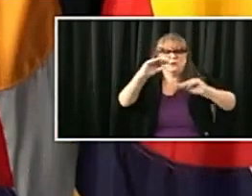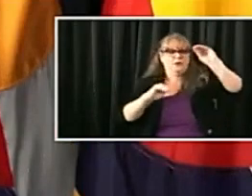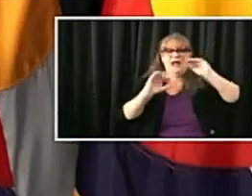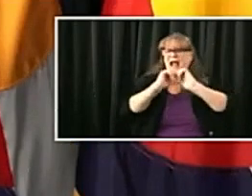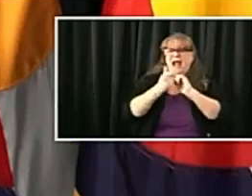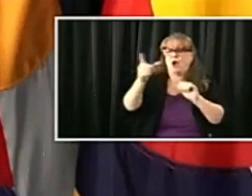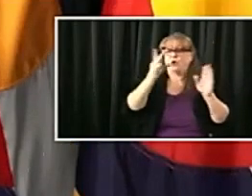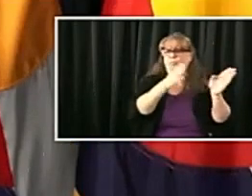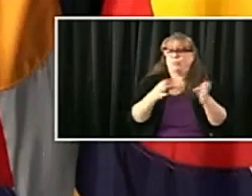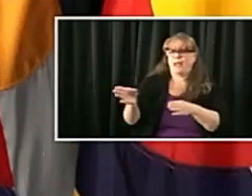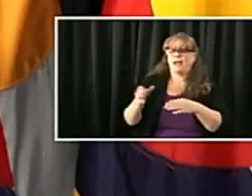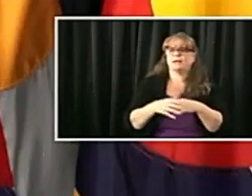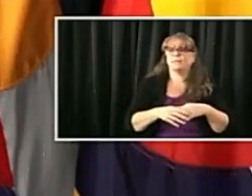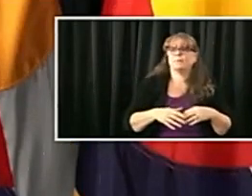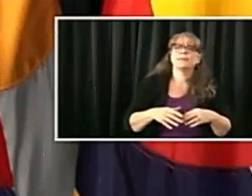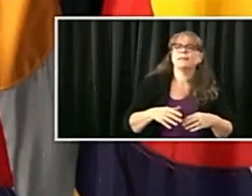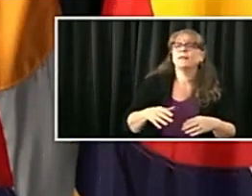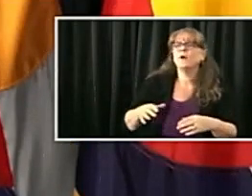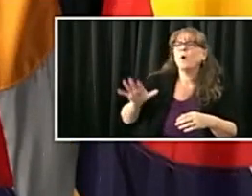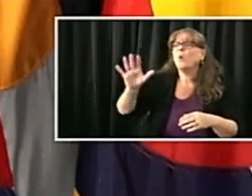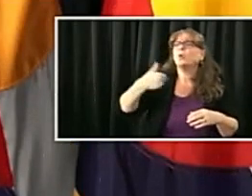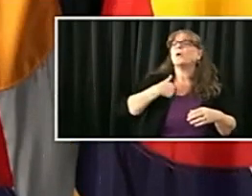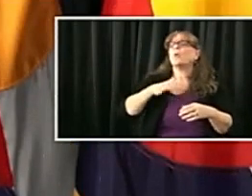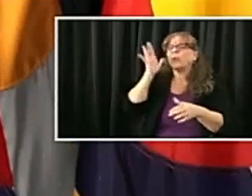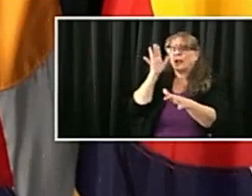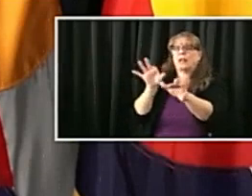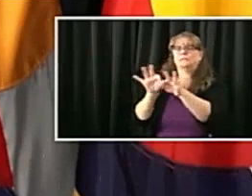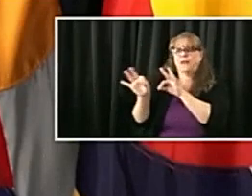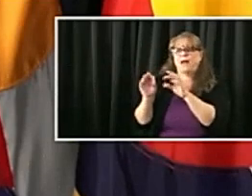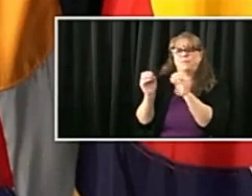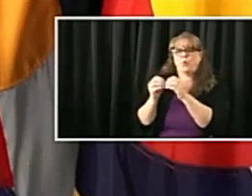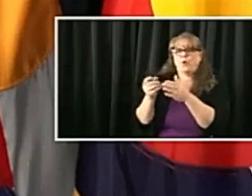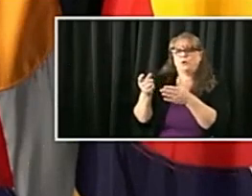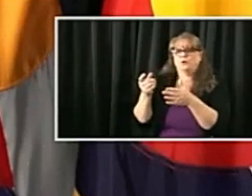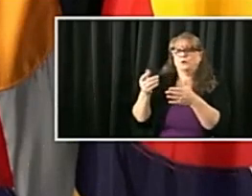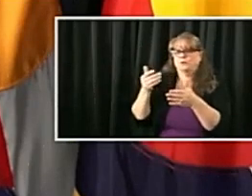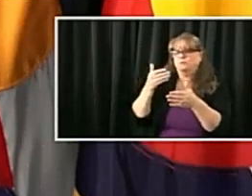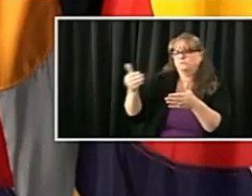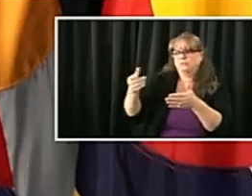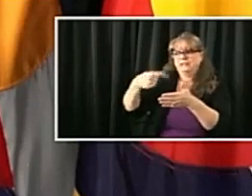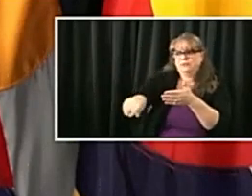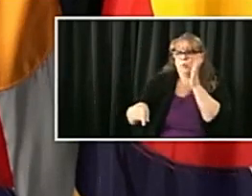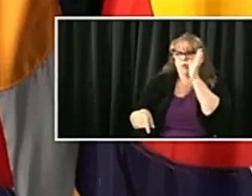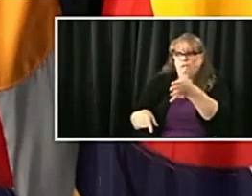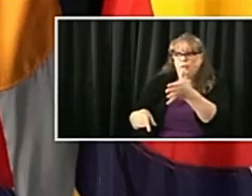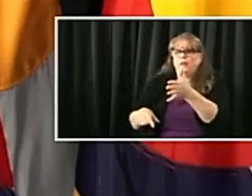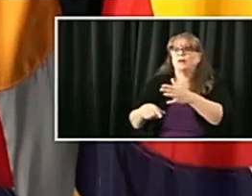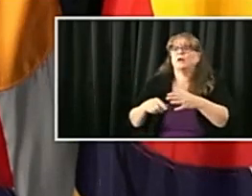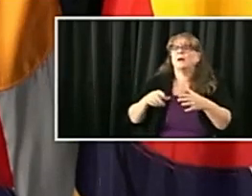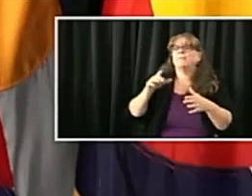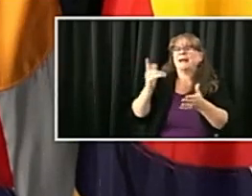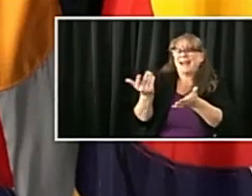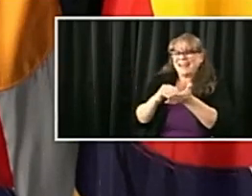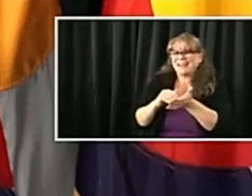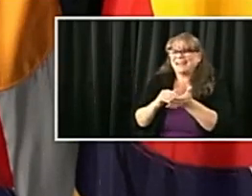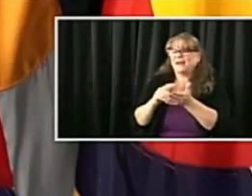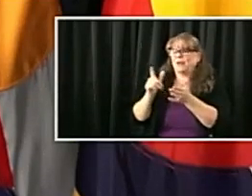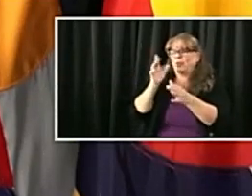the phasing later in the week. Why not today? Because we need to have a little bit more definitive information